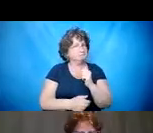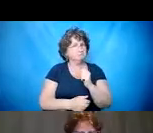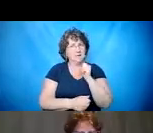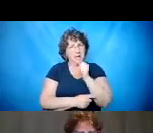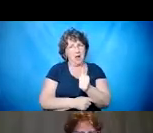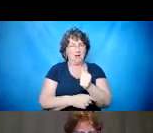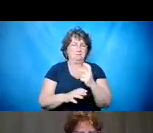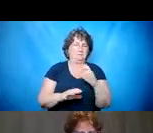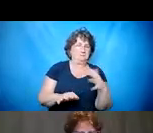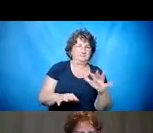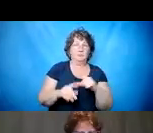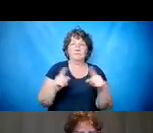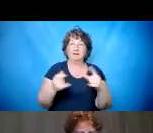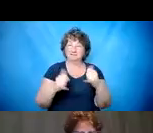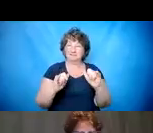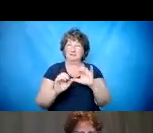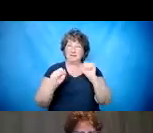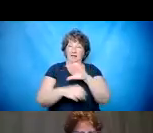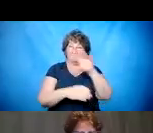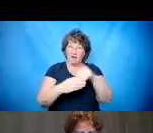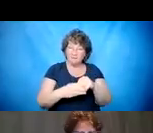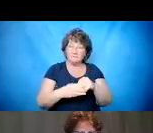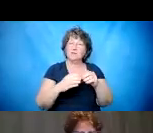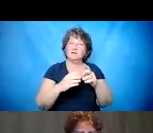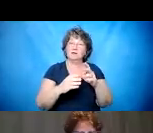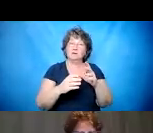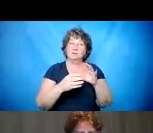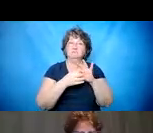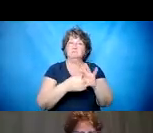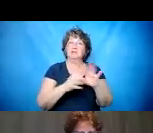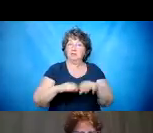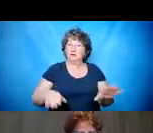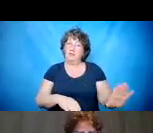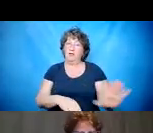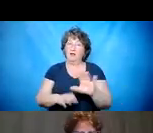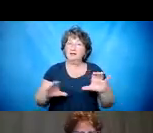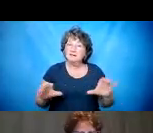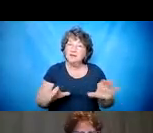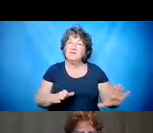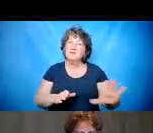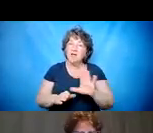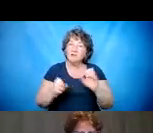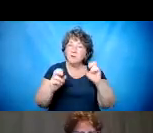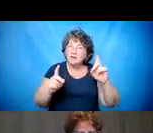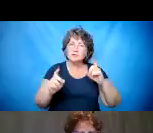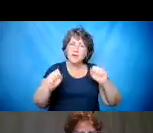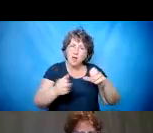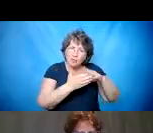in our children's activities, educating ourselves, searching for resources